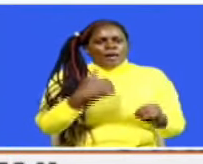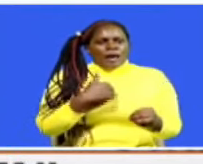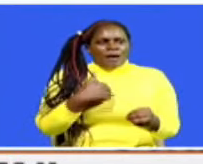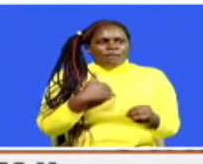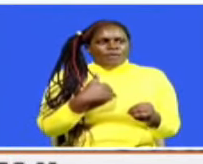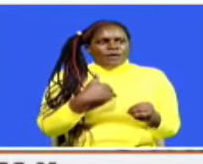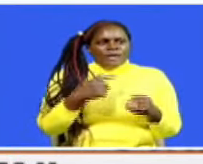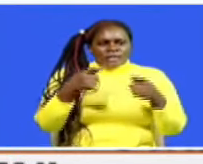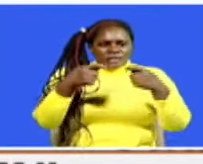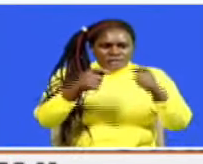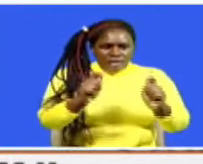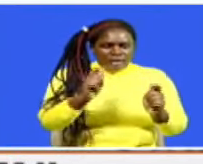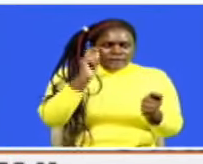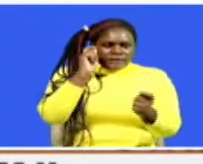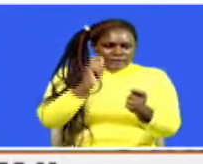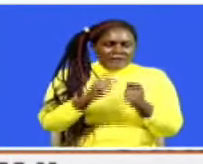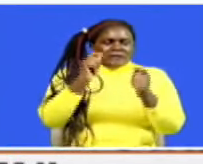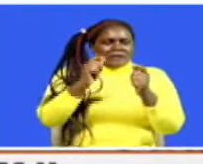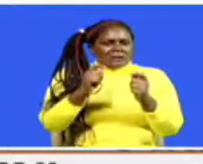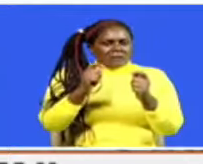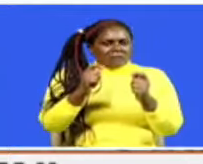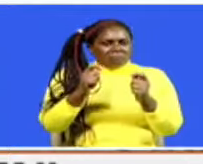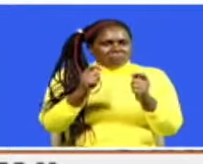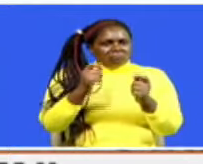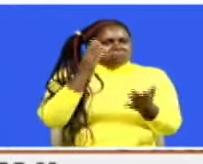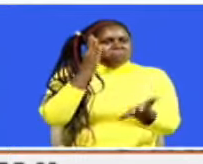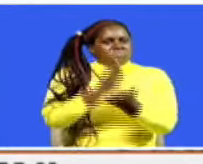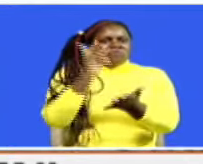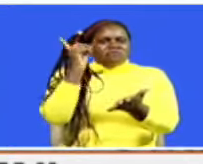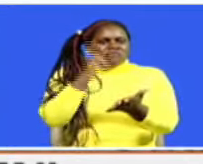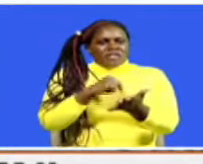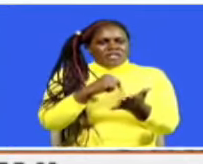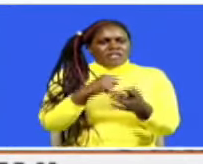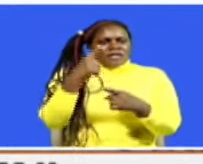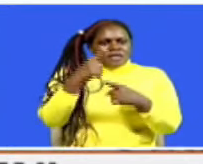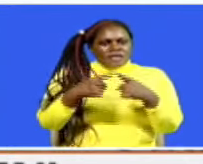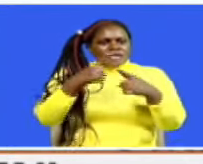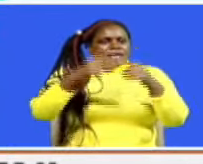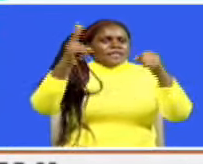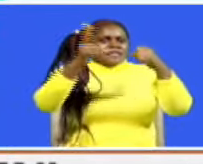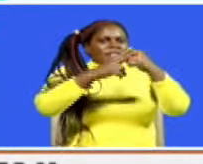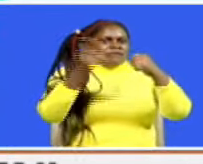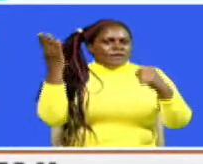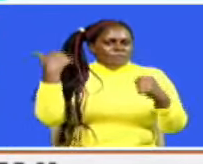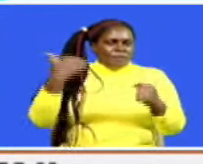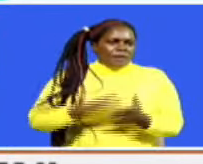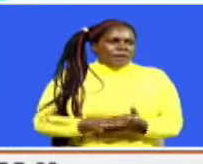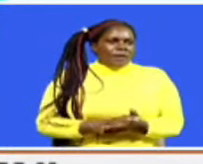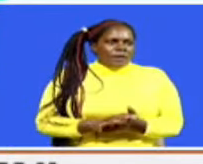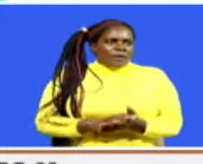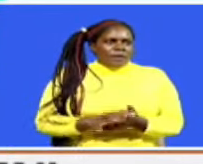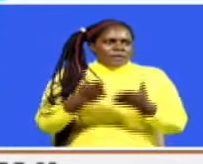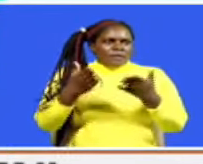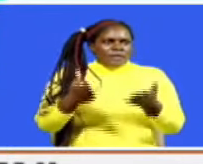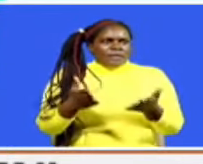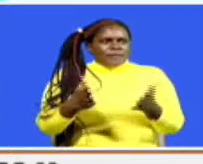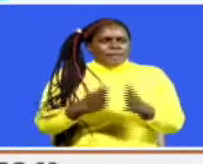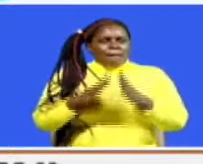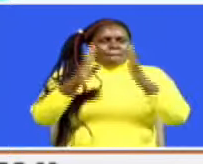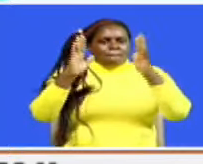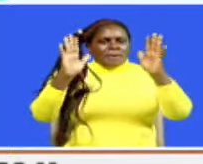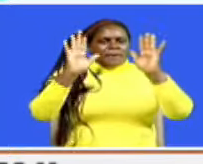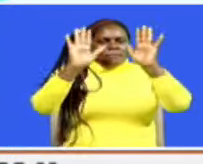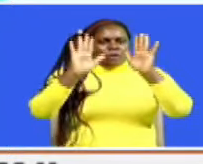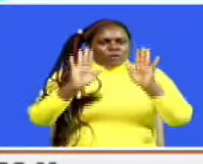been tried, tested, and proven for the last 7 years. Micro retailers will play a pivotal